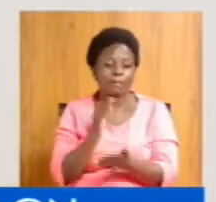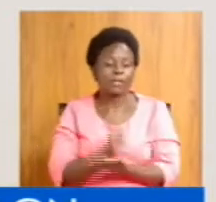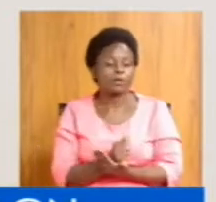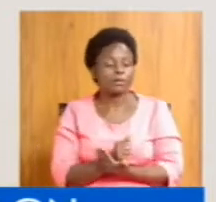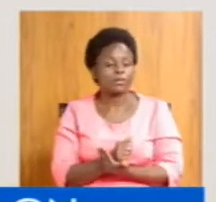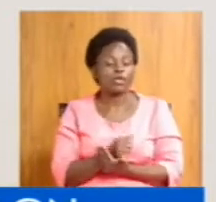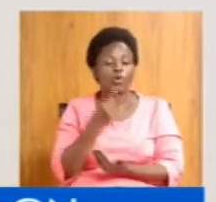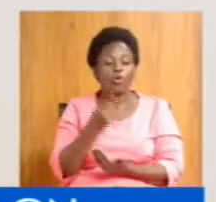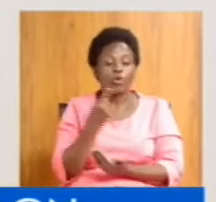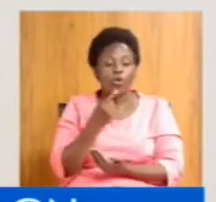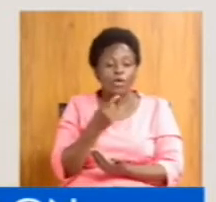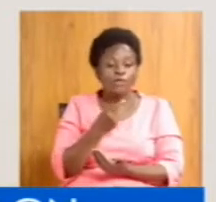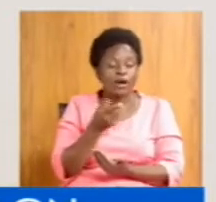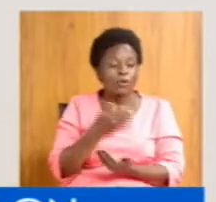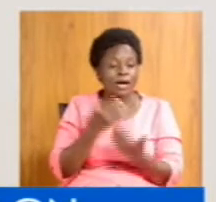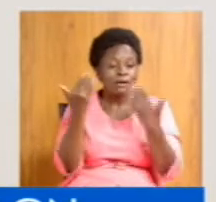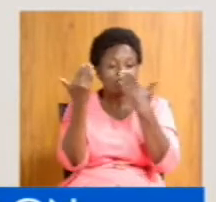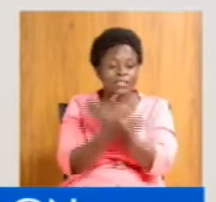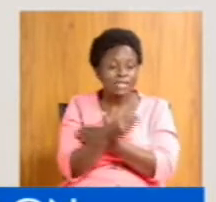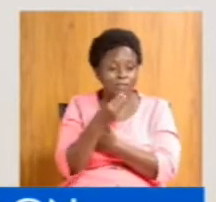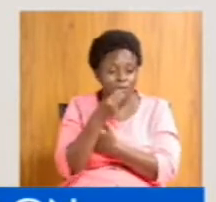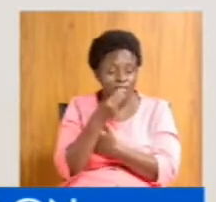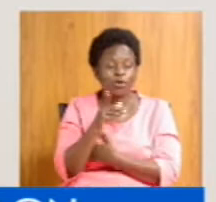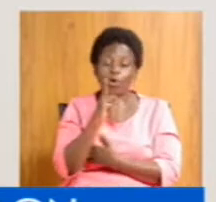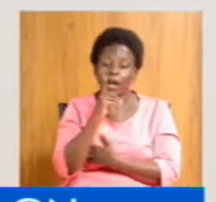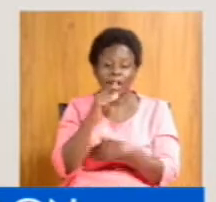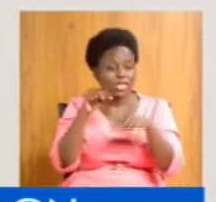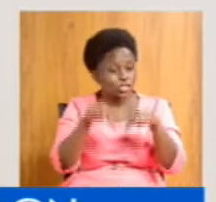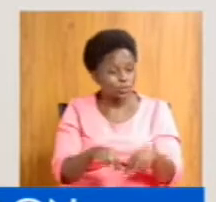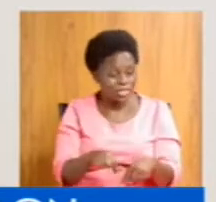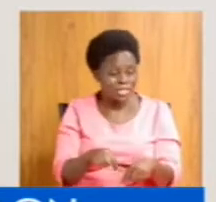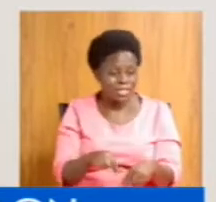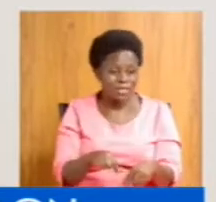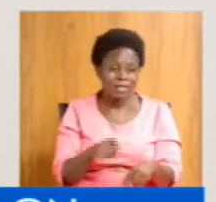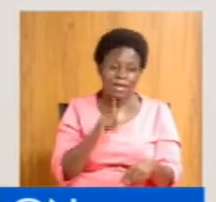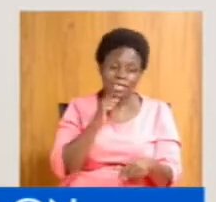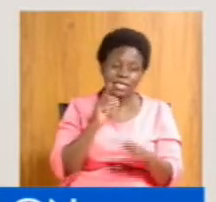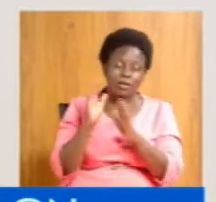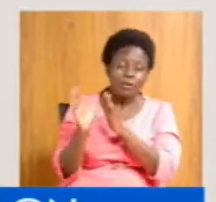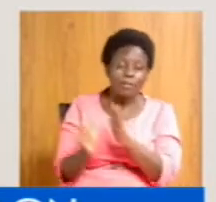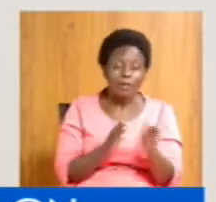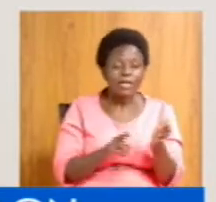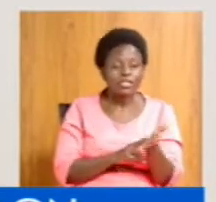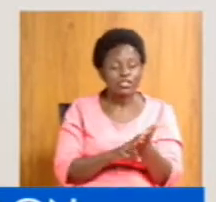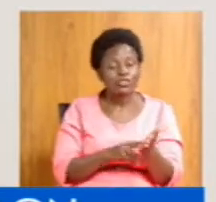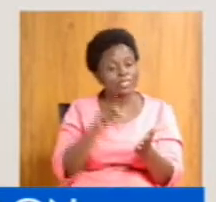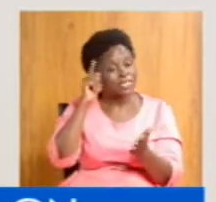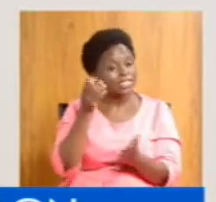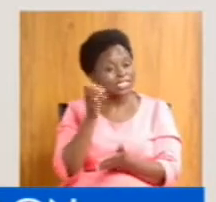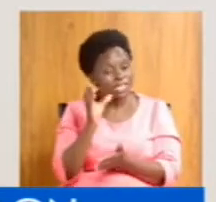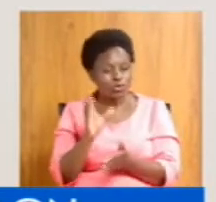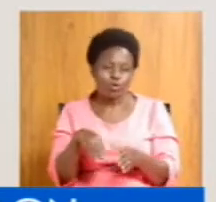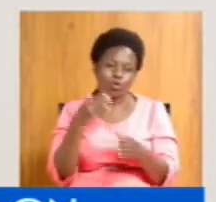Because whoever is going to have supper tonight or had lunch today either that supper was prepared using charcoal